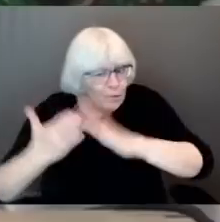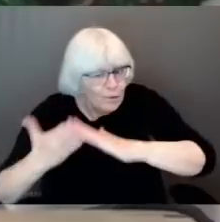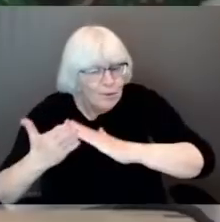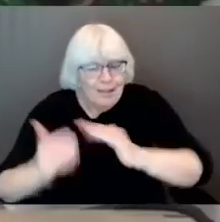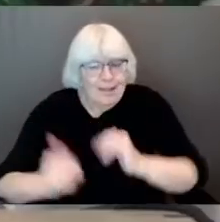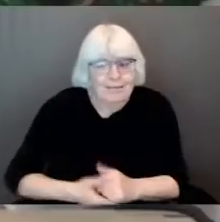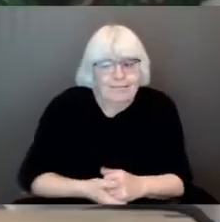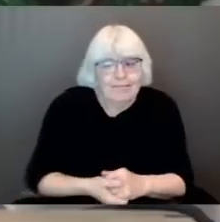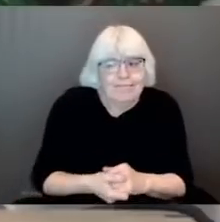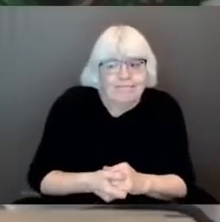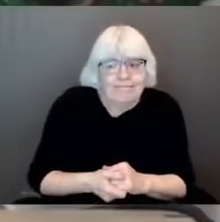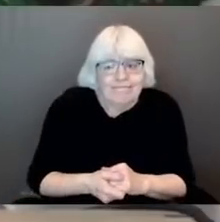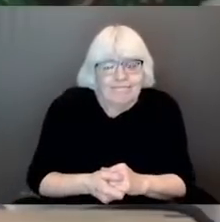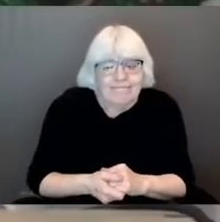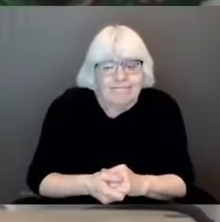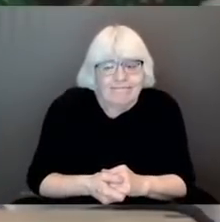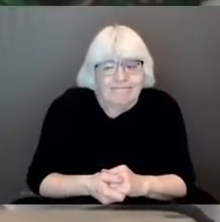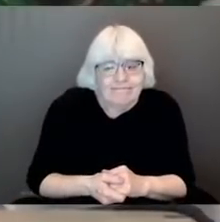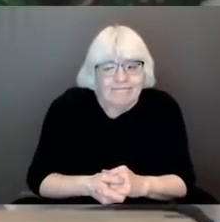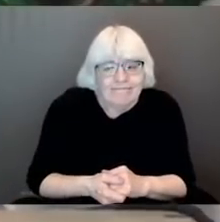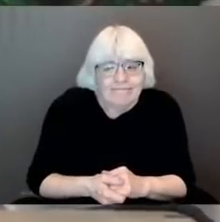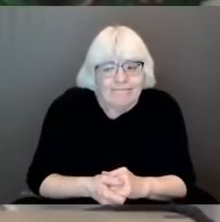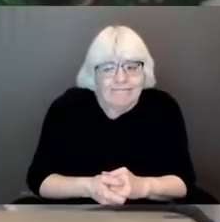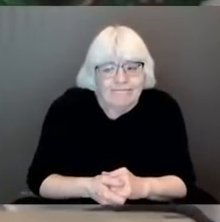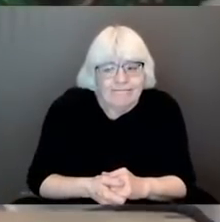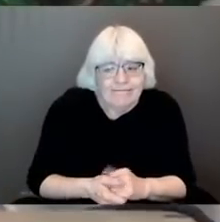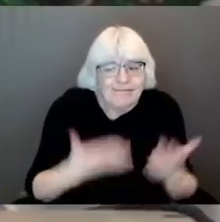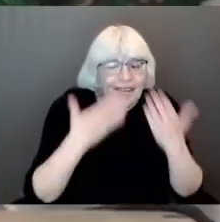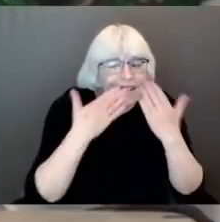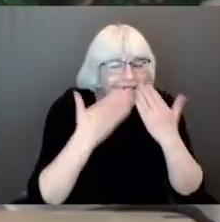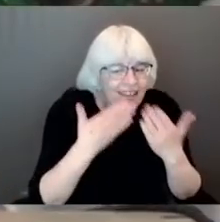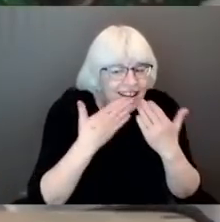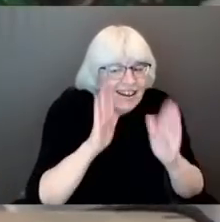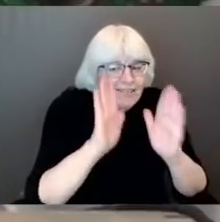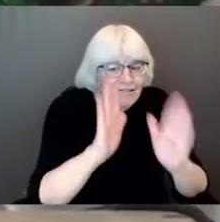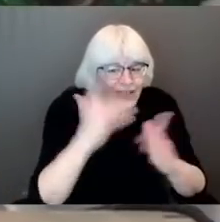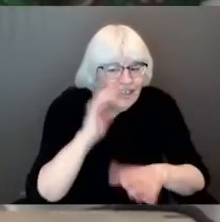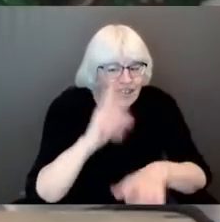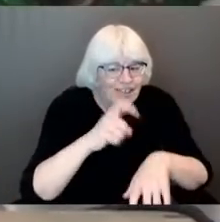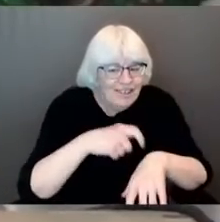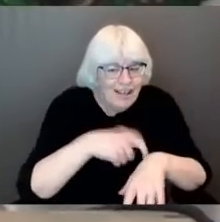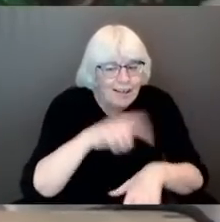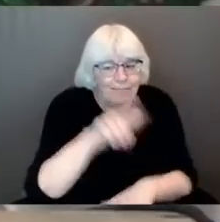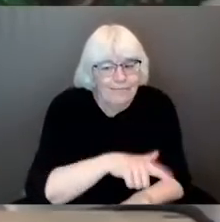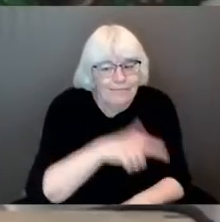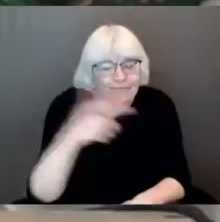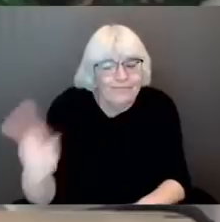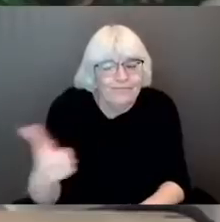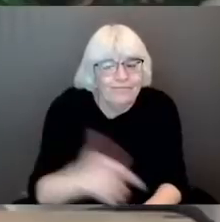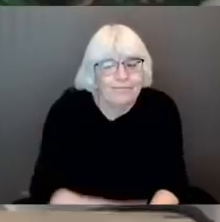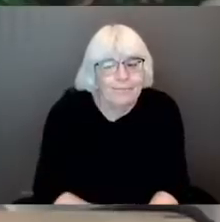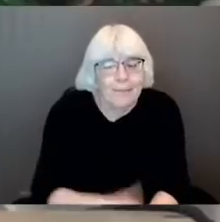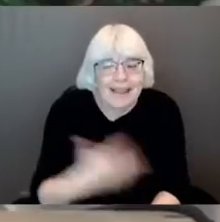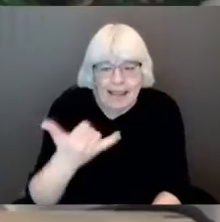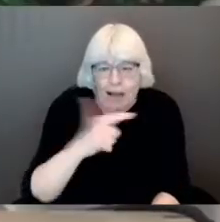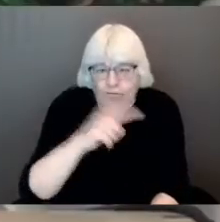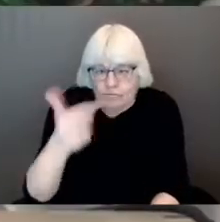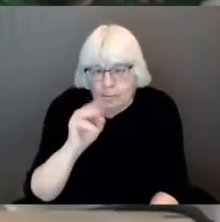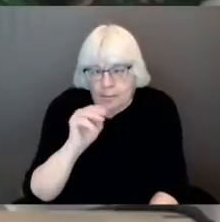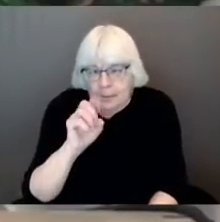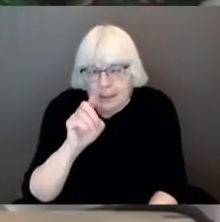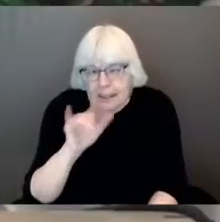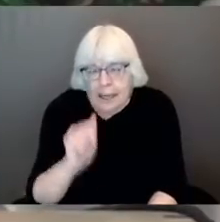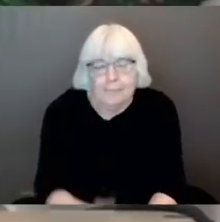Thank you both very much for your time. Brian Higgins. You mentioned you've obtained